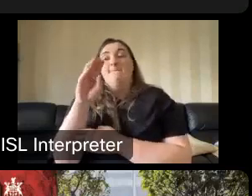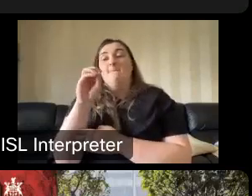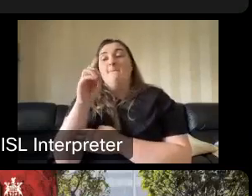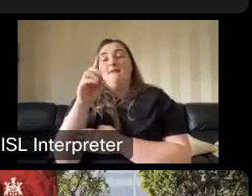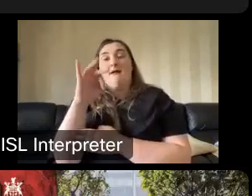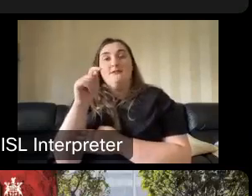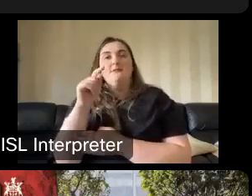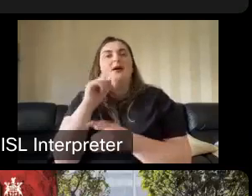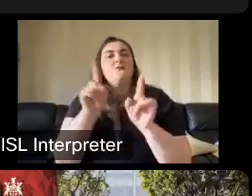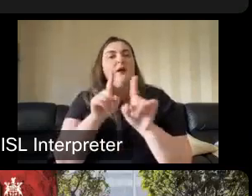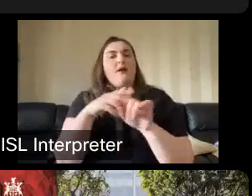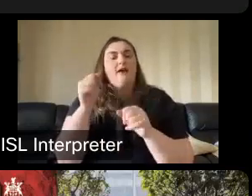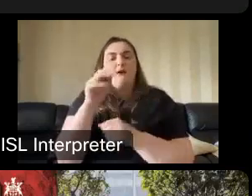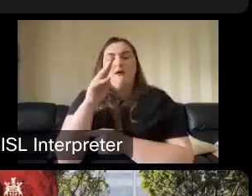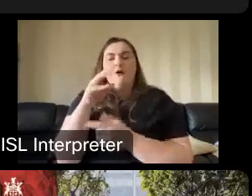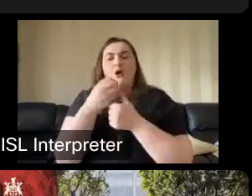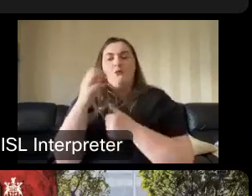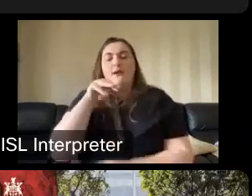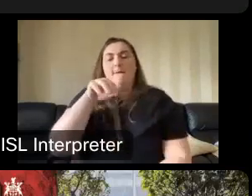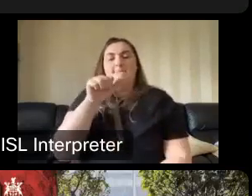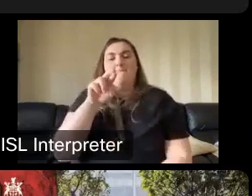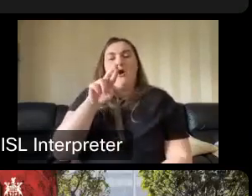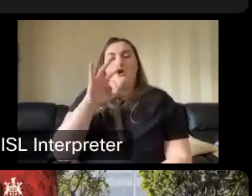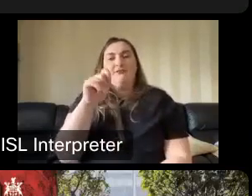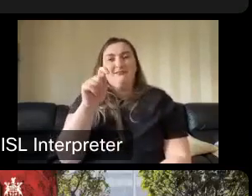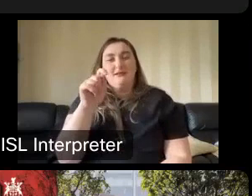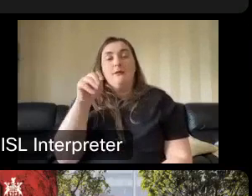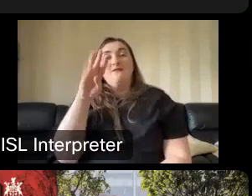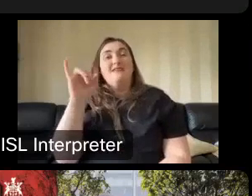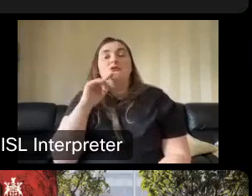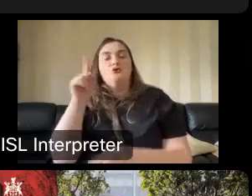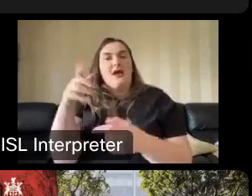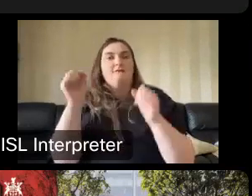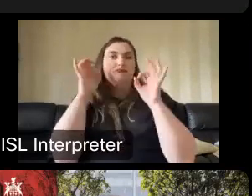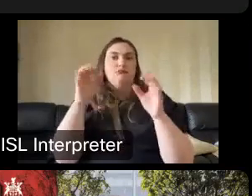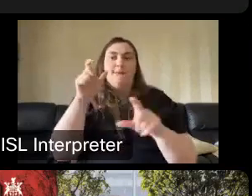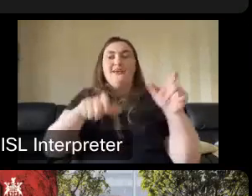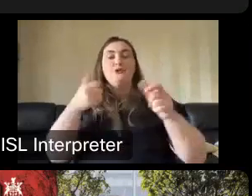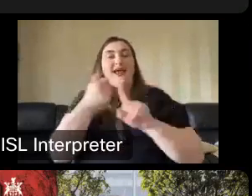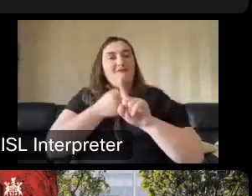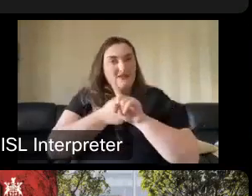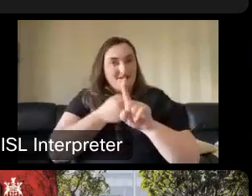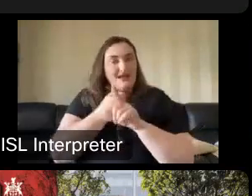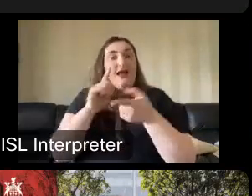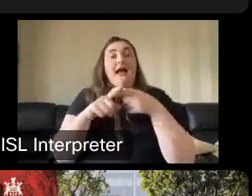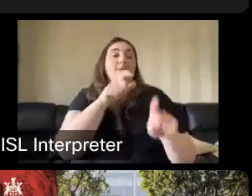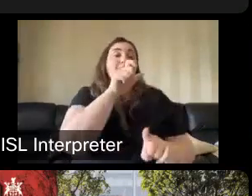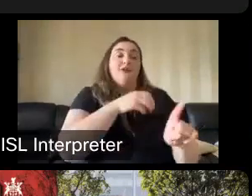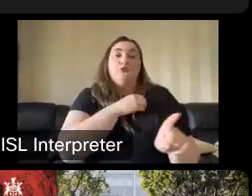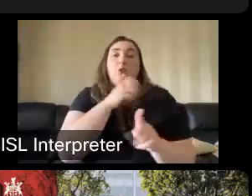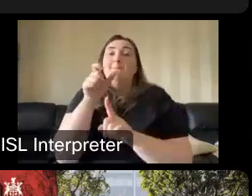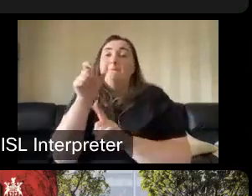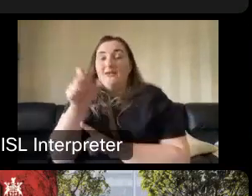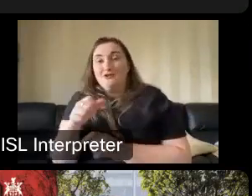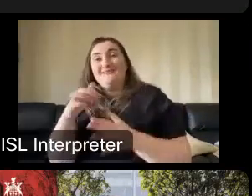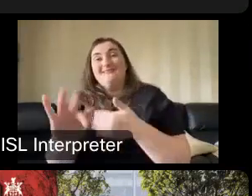made recently. Margaret is our wonderful patient advocate here in Ireland and a member of Patients for Patient Safety Ireland, and her recent